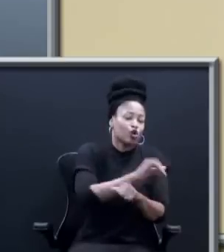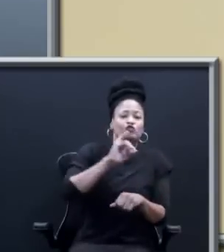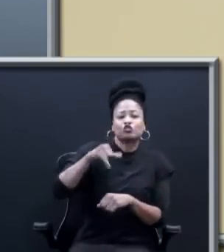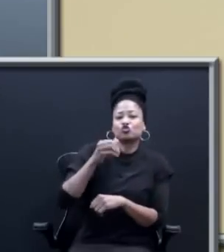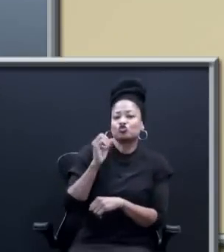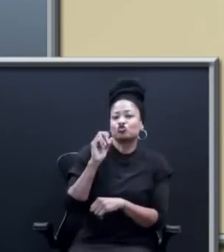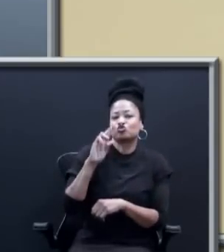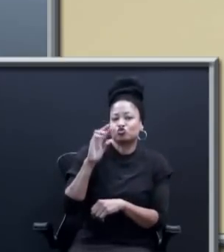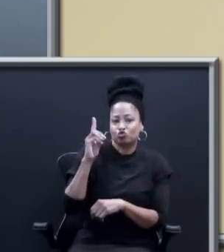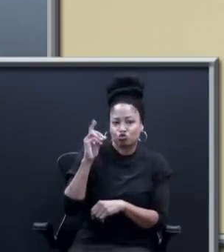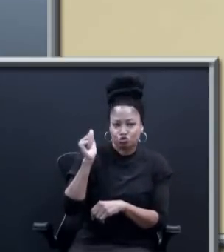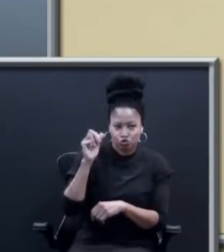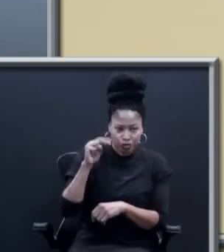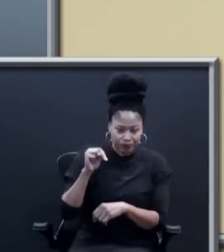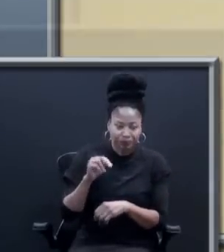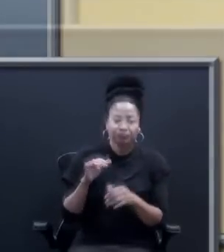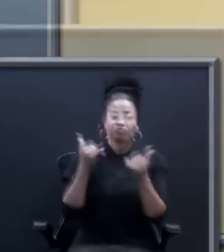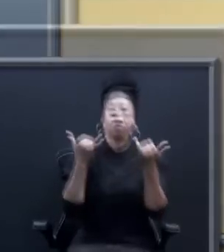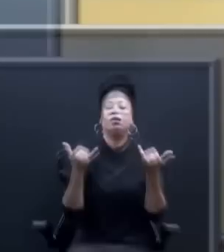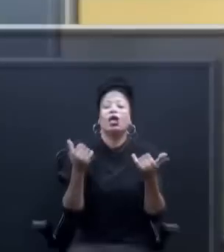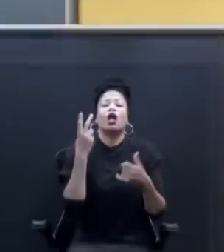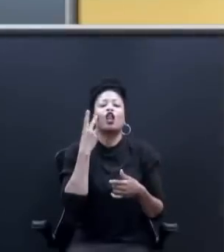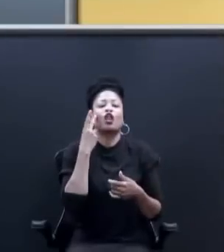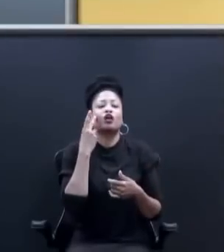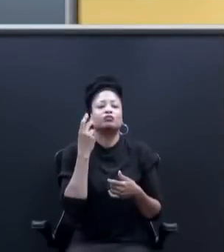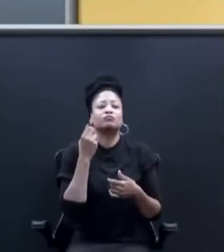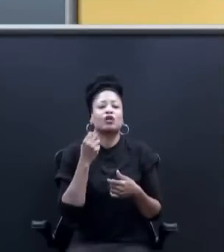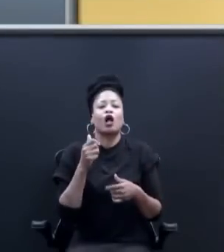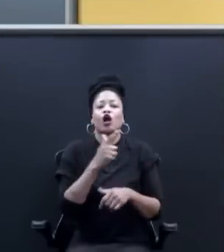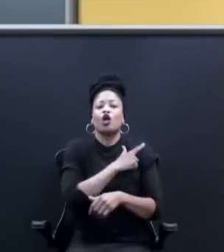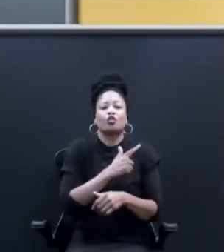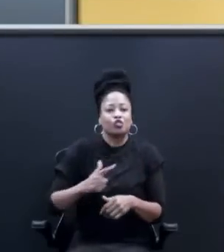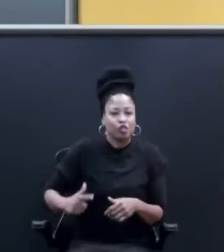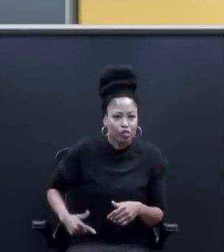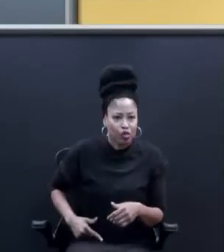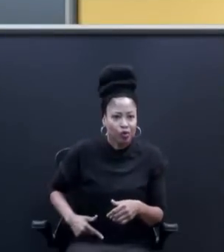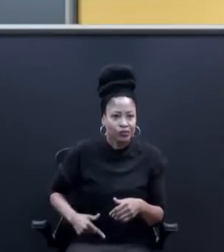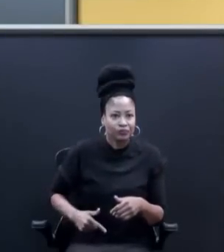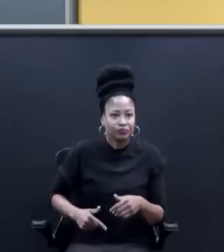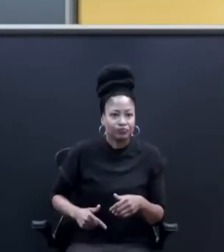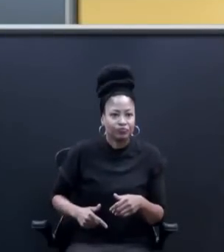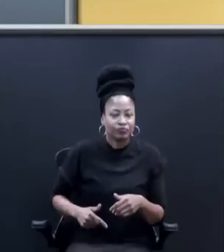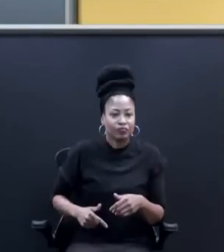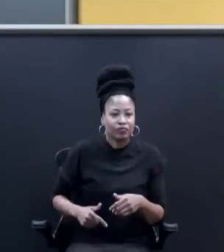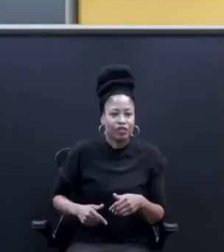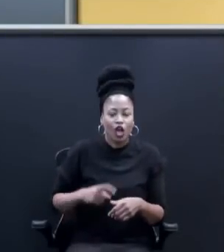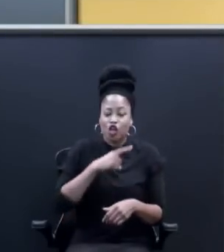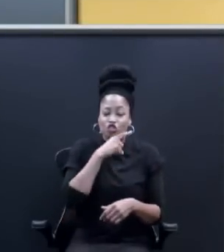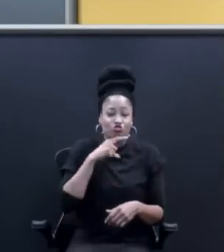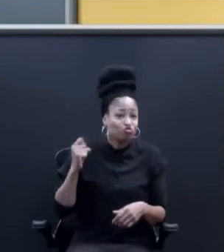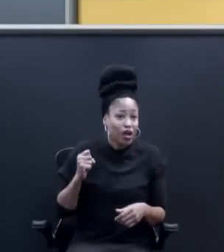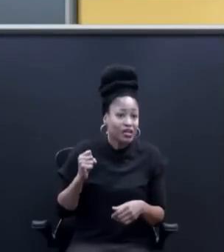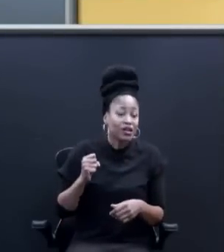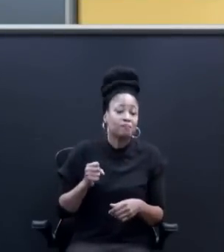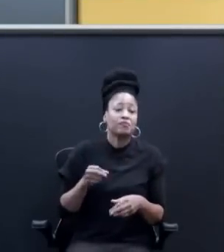saying, now look, the Lord dried up the Jordan River just like he dried up the Red Sea.